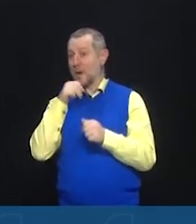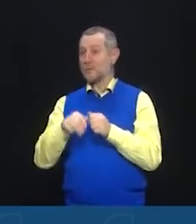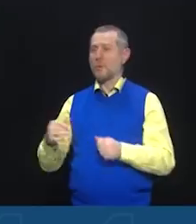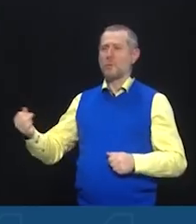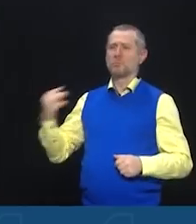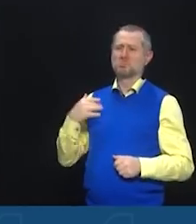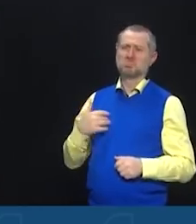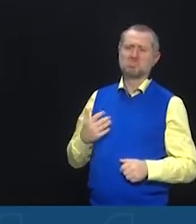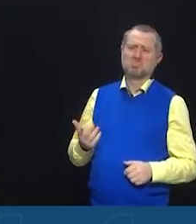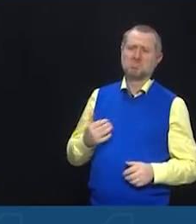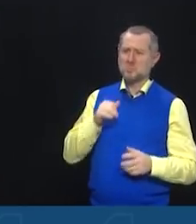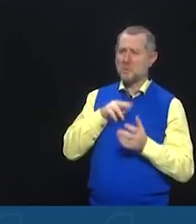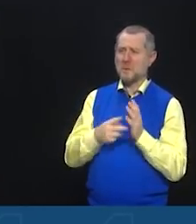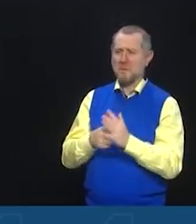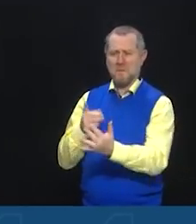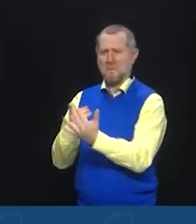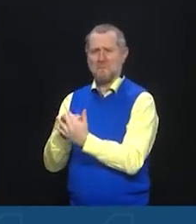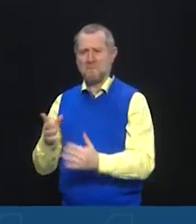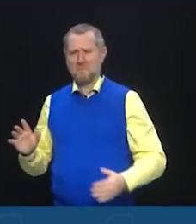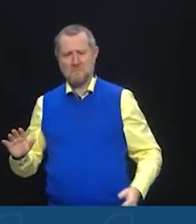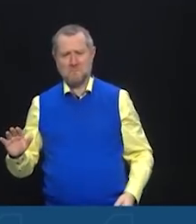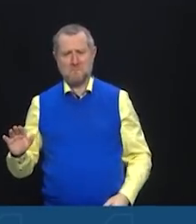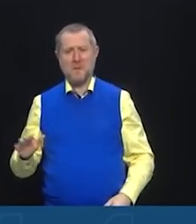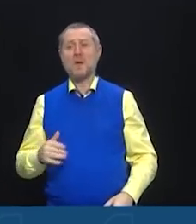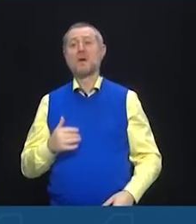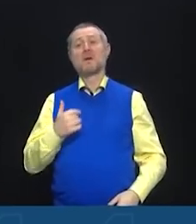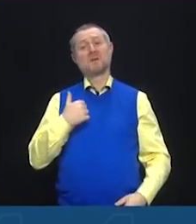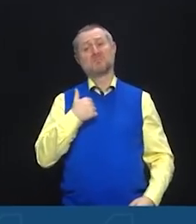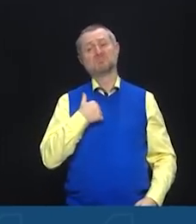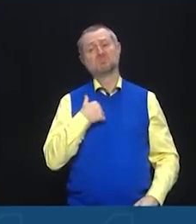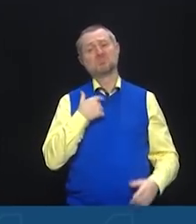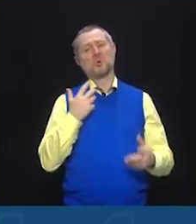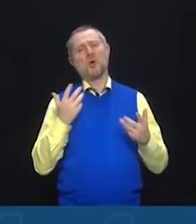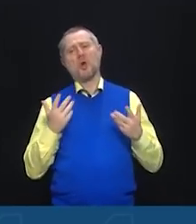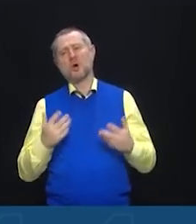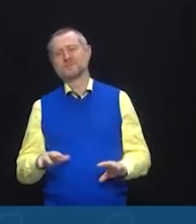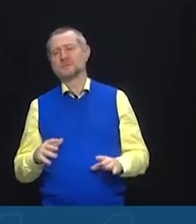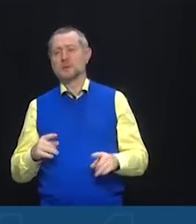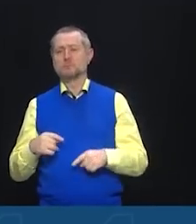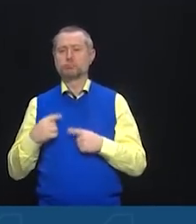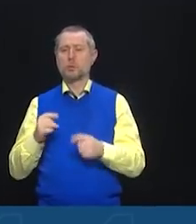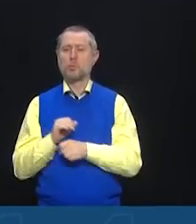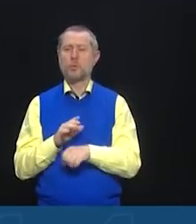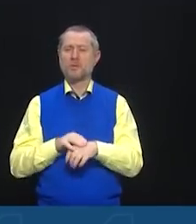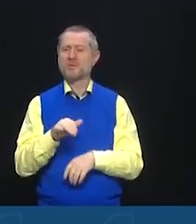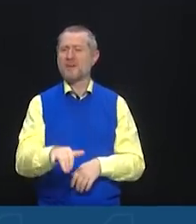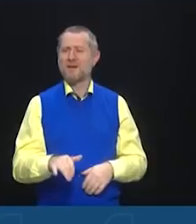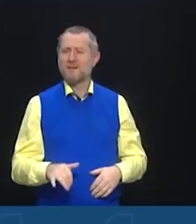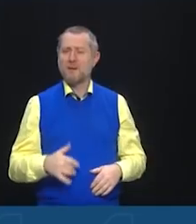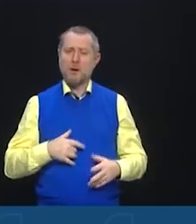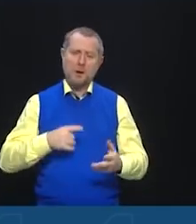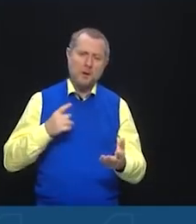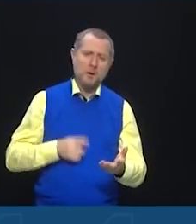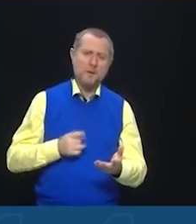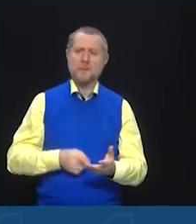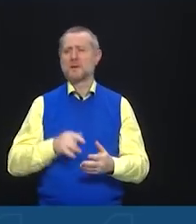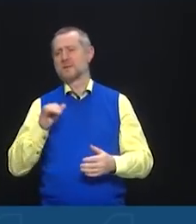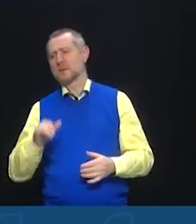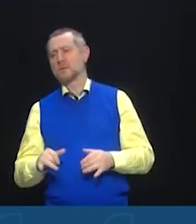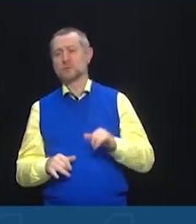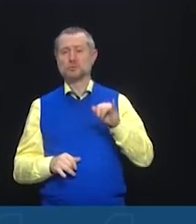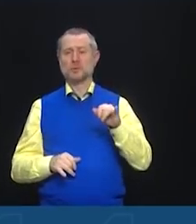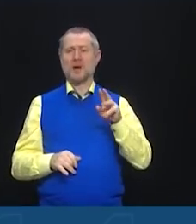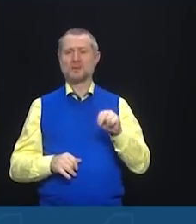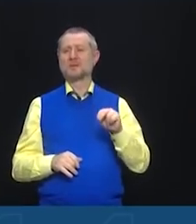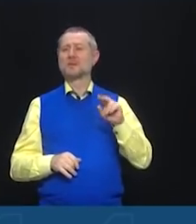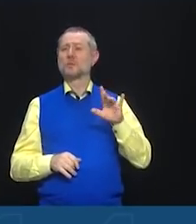respect, it's not a letter. It is the fact that we'd already been on this path. We had talked about this January 25th when I said a